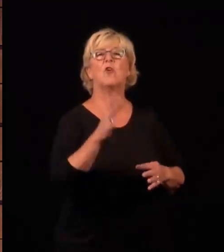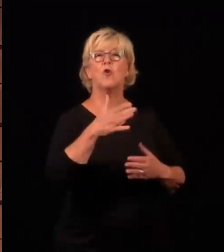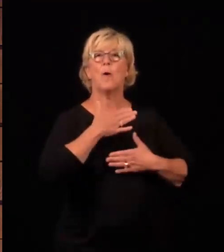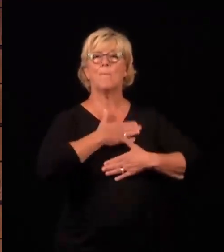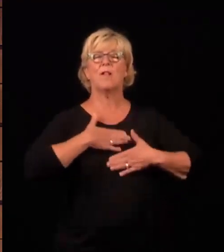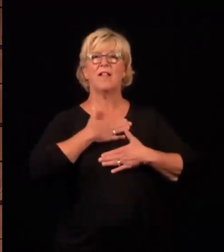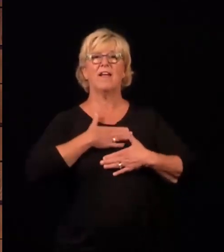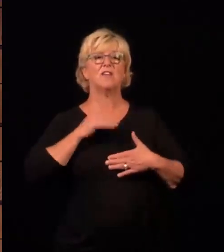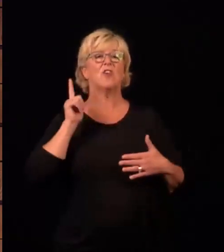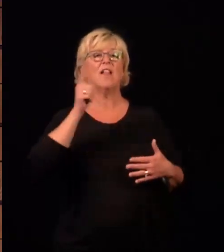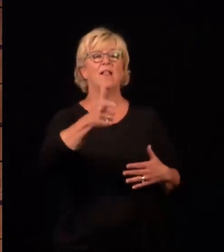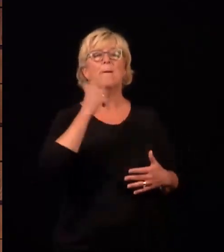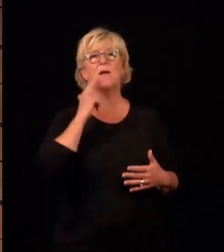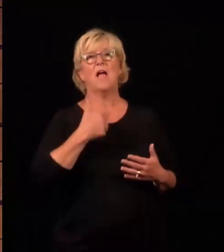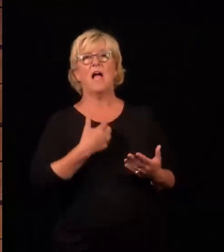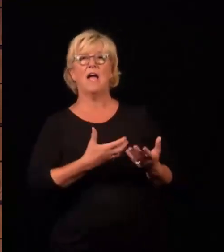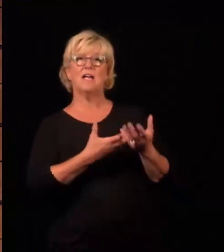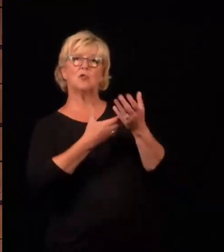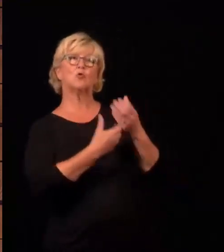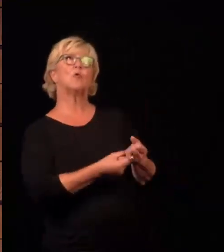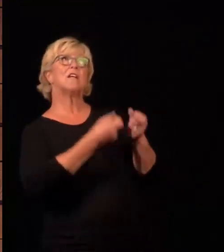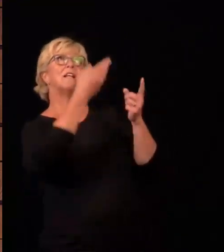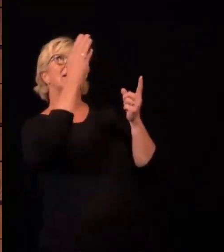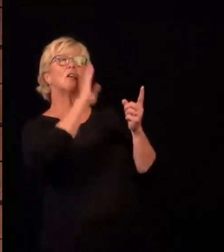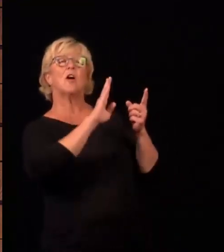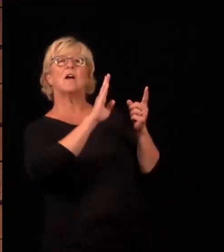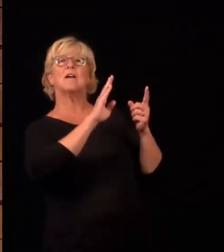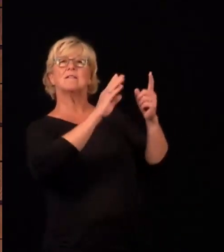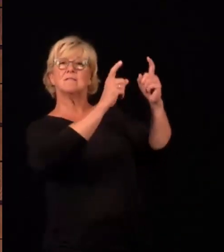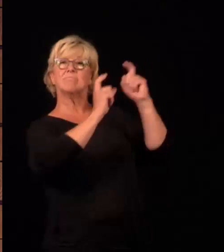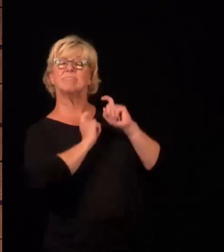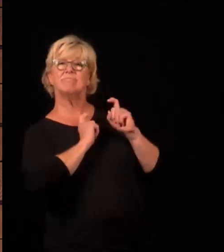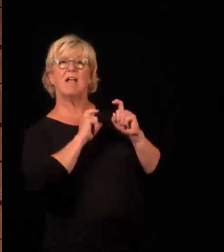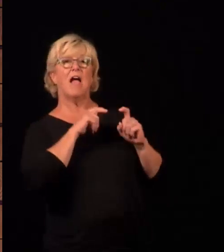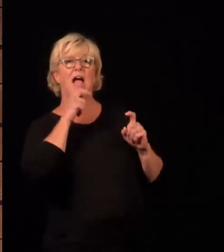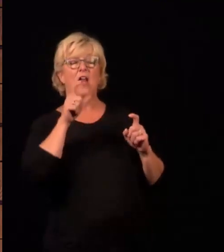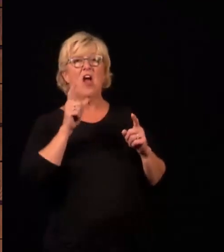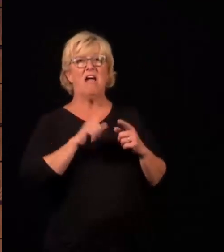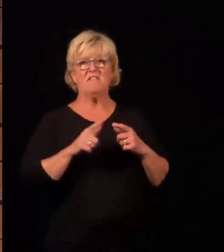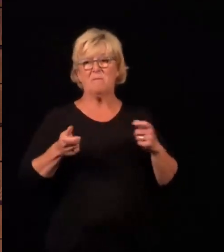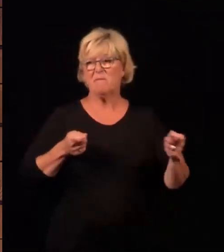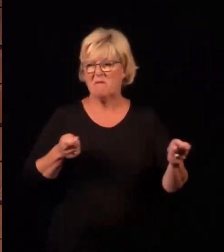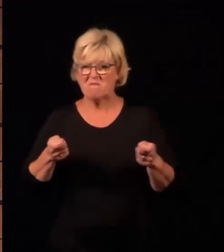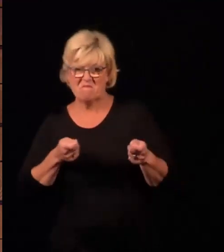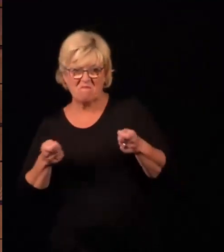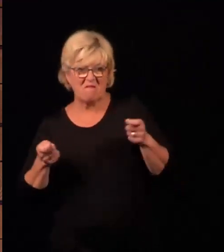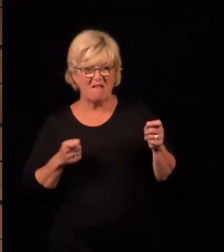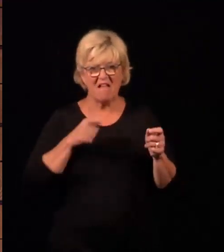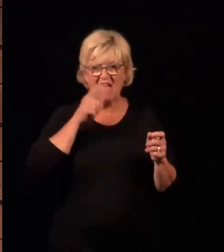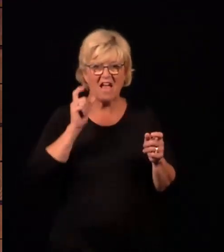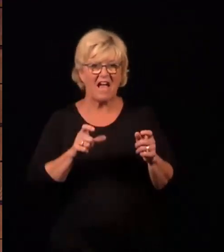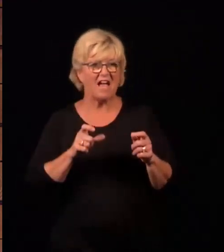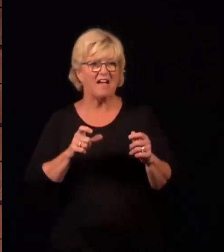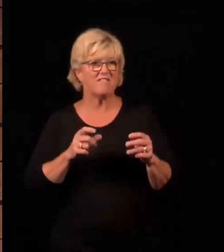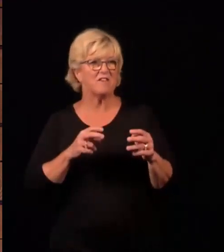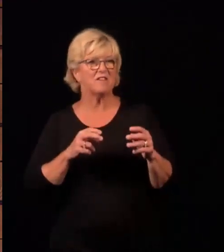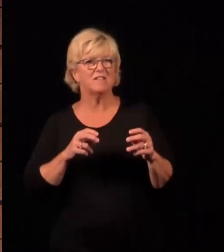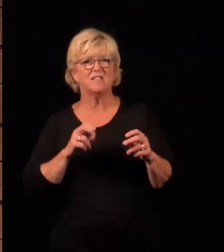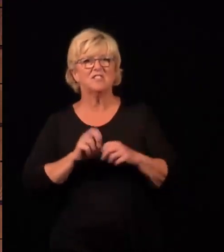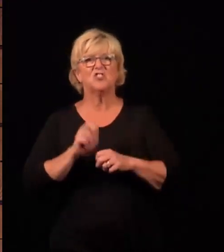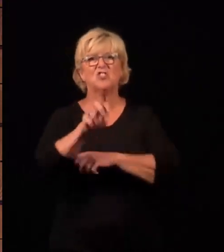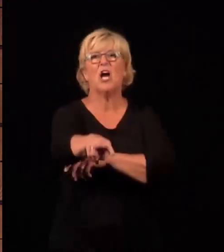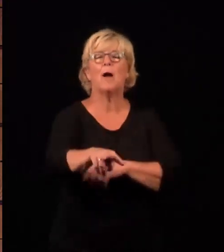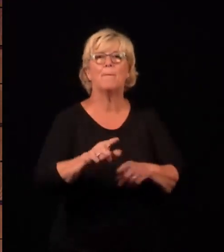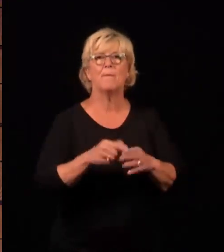Because I trust in God's providence. I don't have to manipulate the situation. I don't have to run ahead.